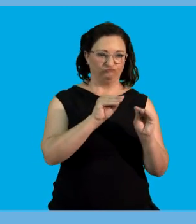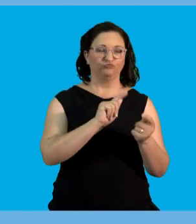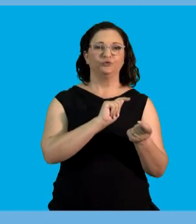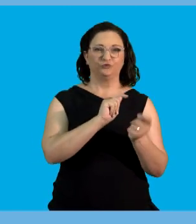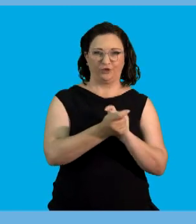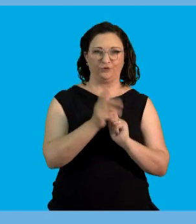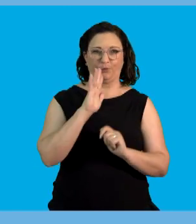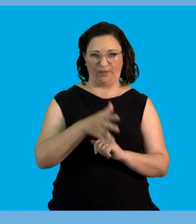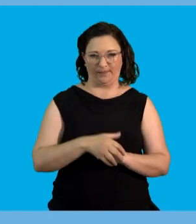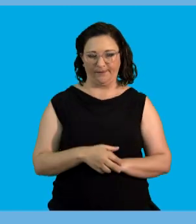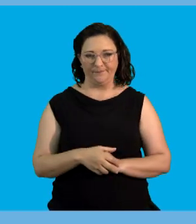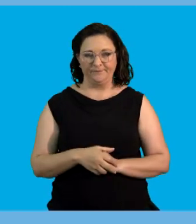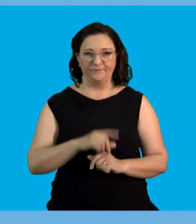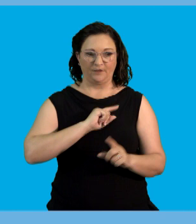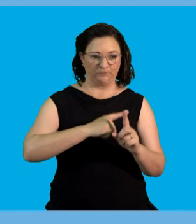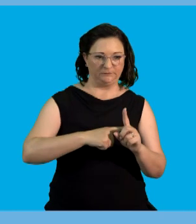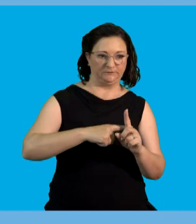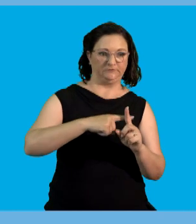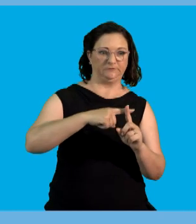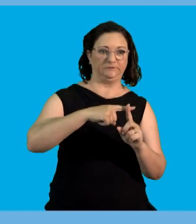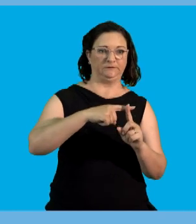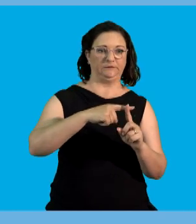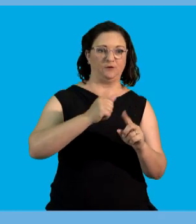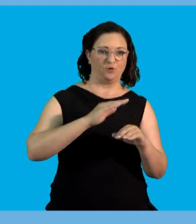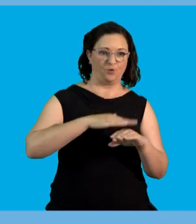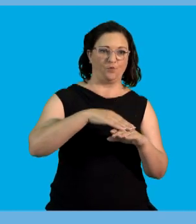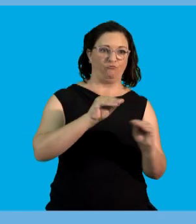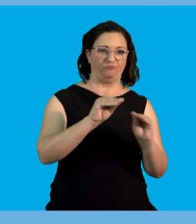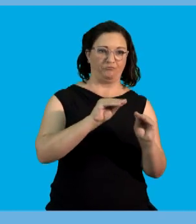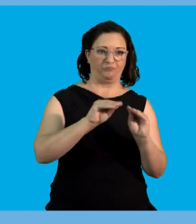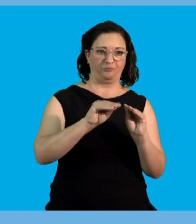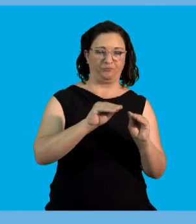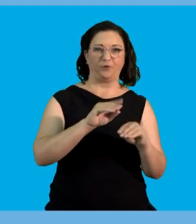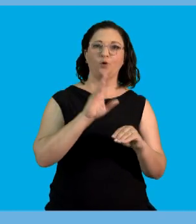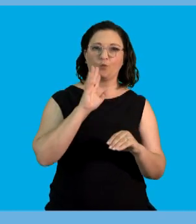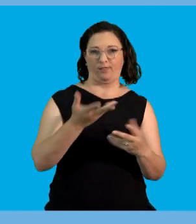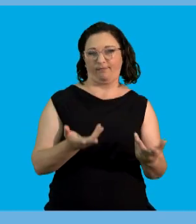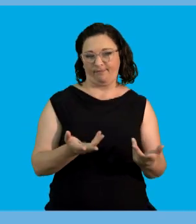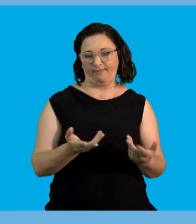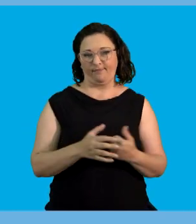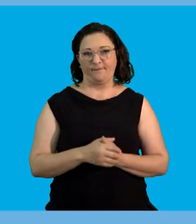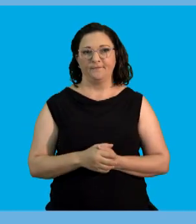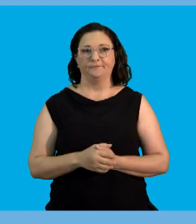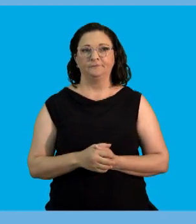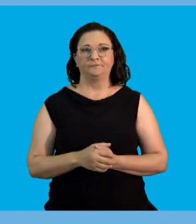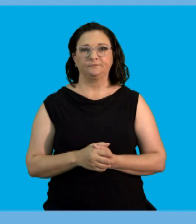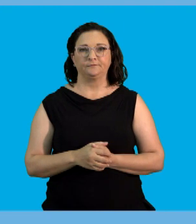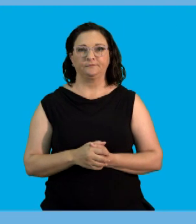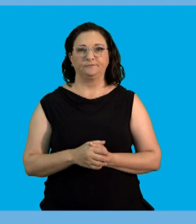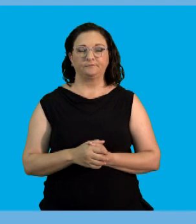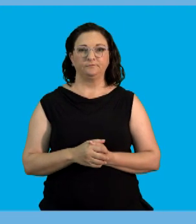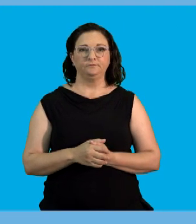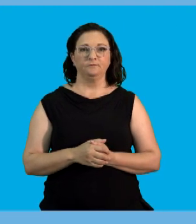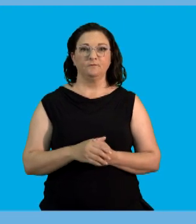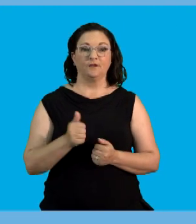So by increasing the temperature, the motion will also increase. And this now leads us to further points out about the particle model of matter,